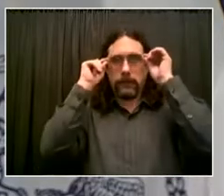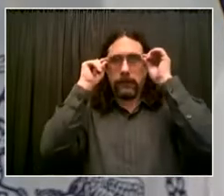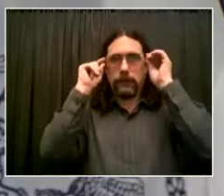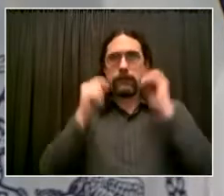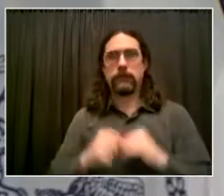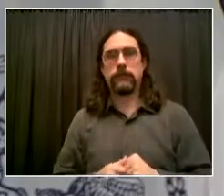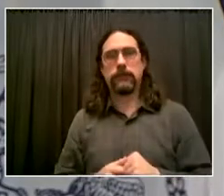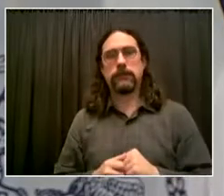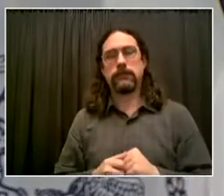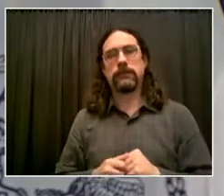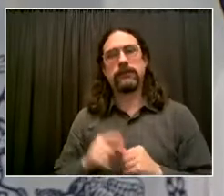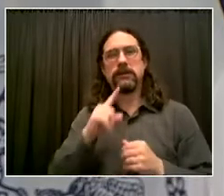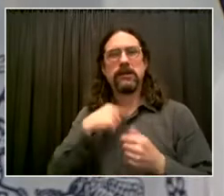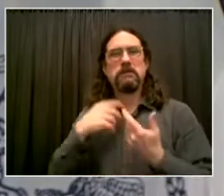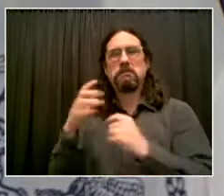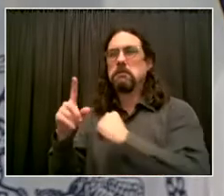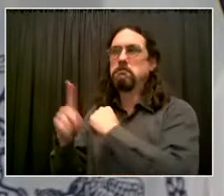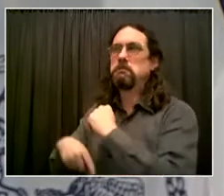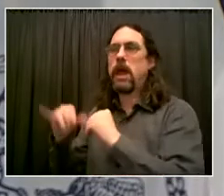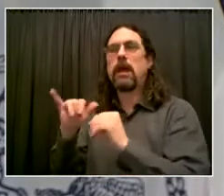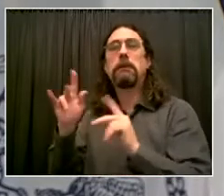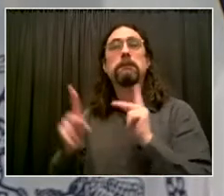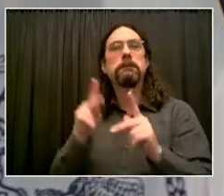Next is Jeff from the New York Times.